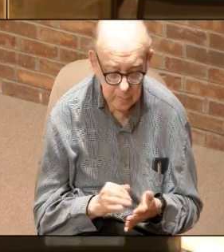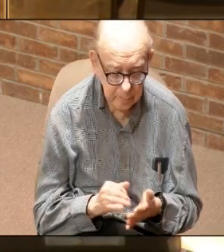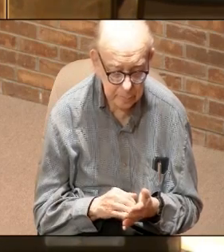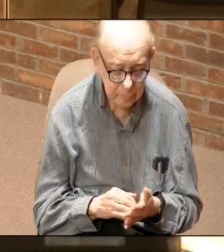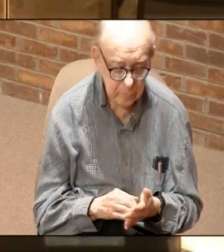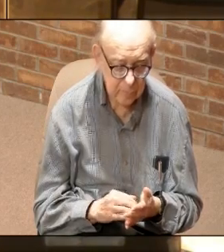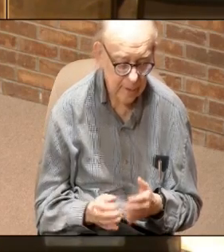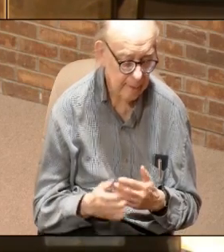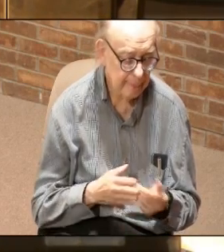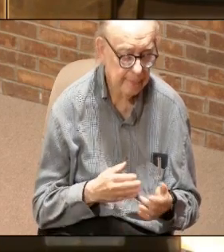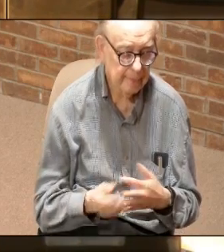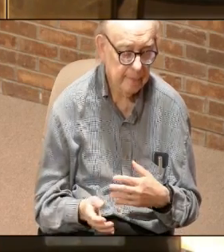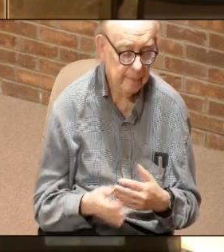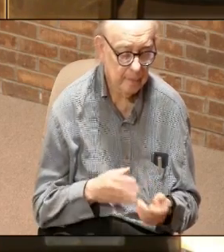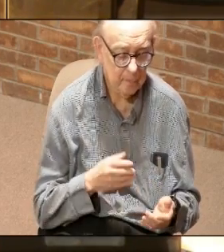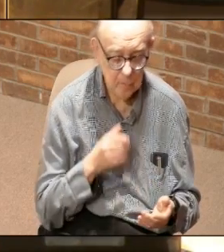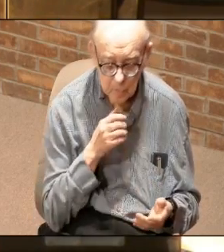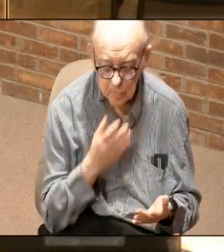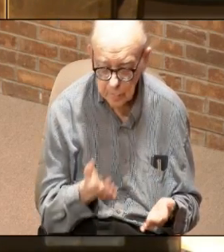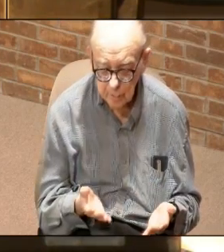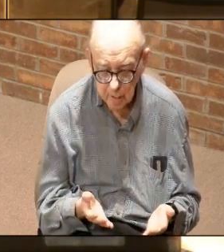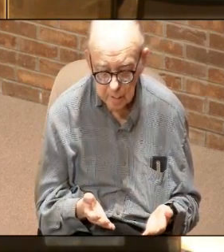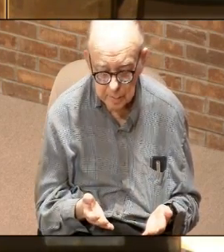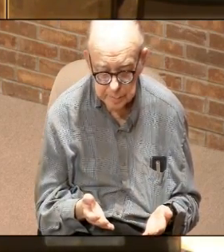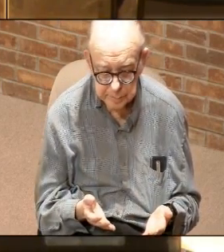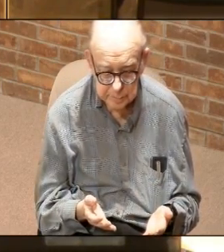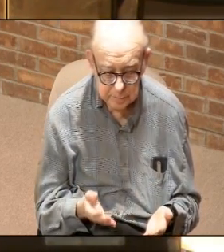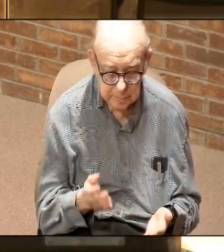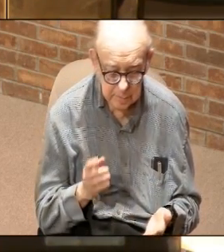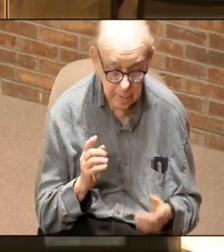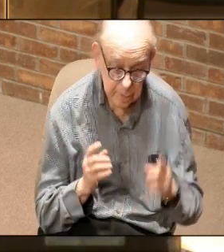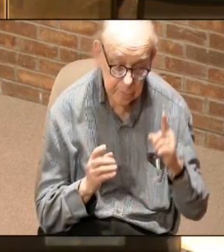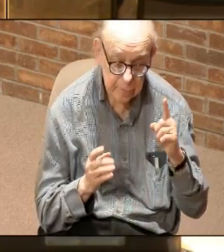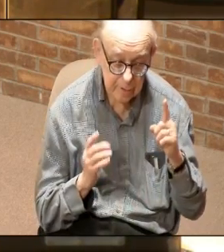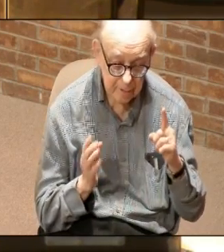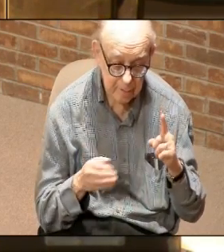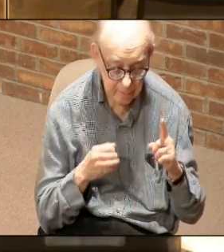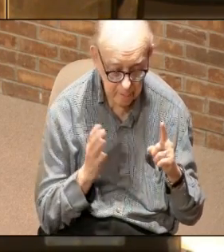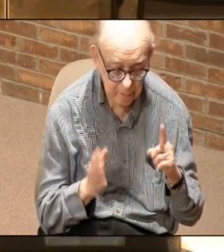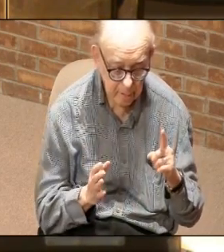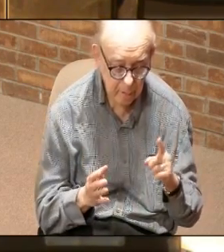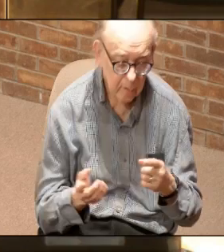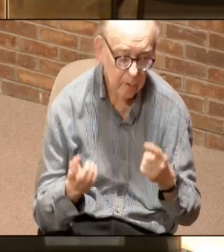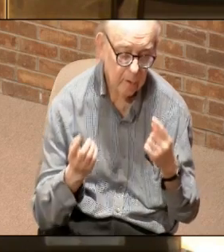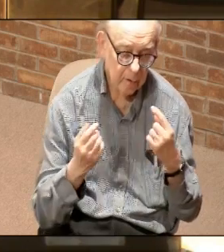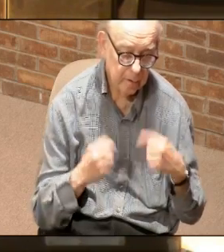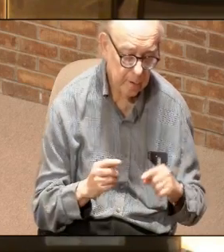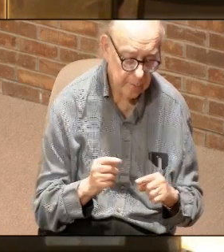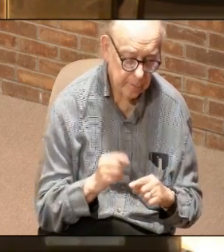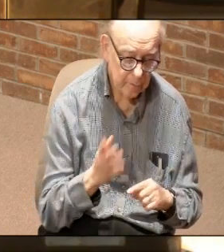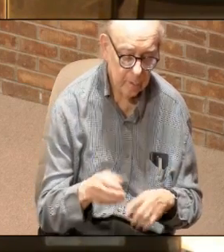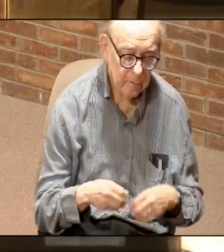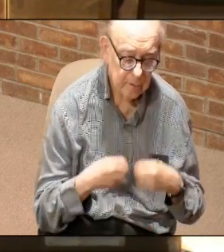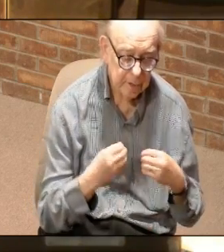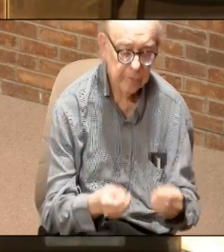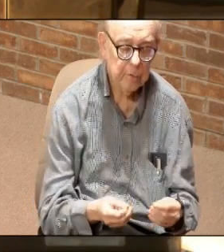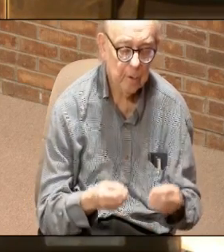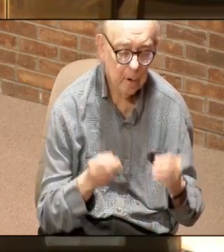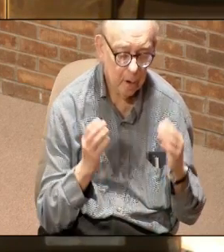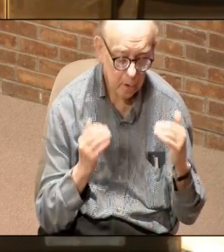That it doesn't matter who you are. To him, he's coming to you to give you